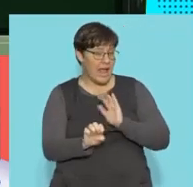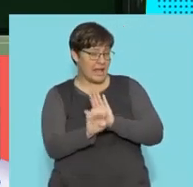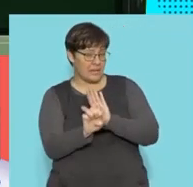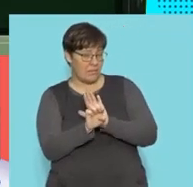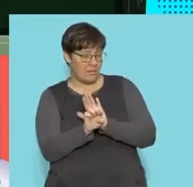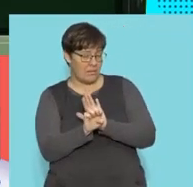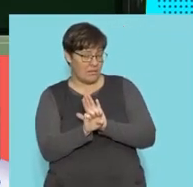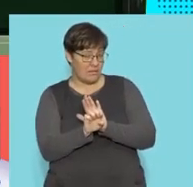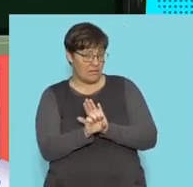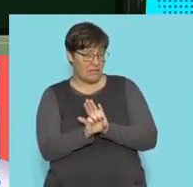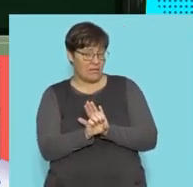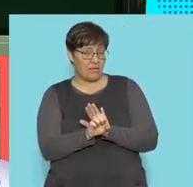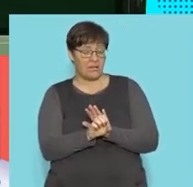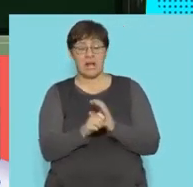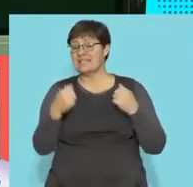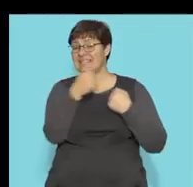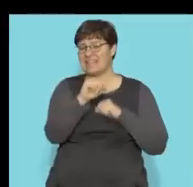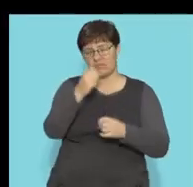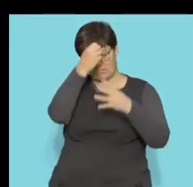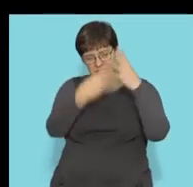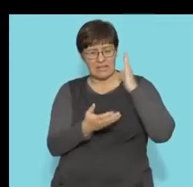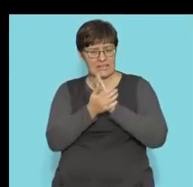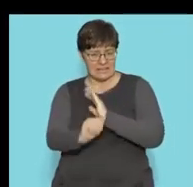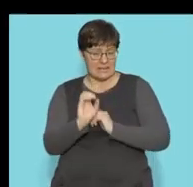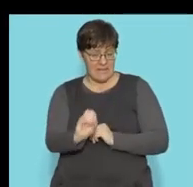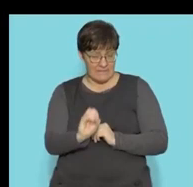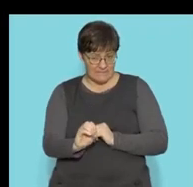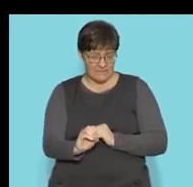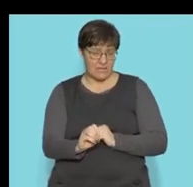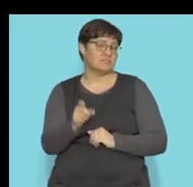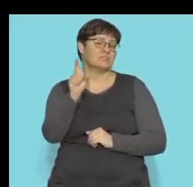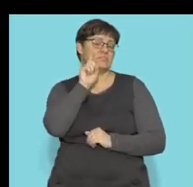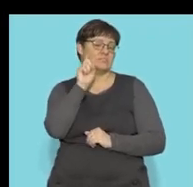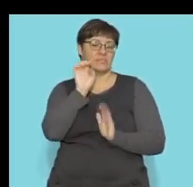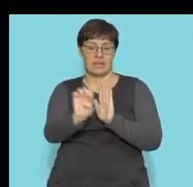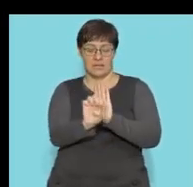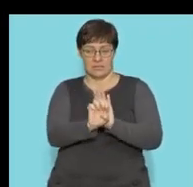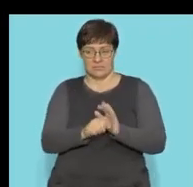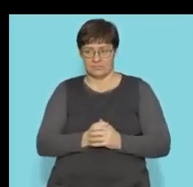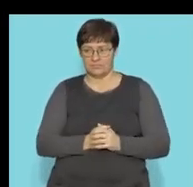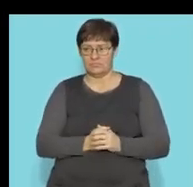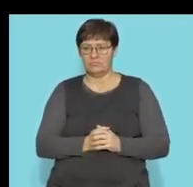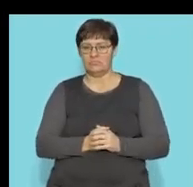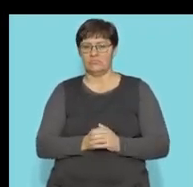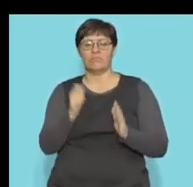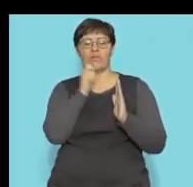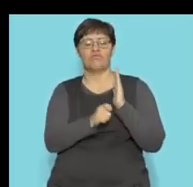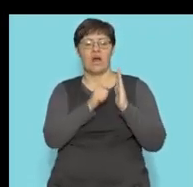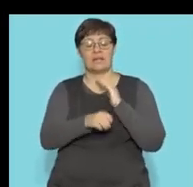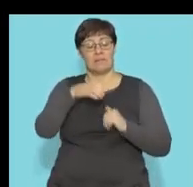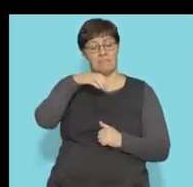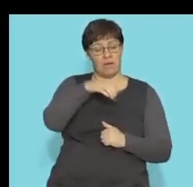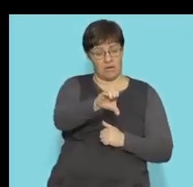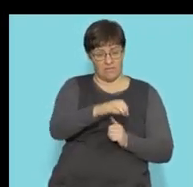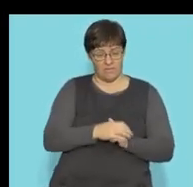got all those strategies and skills down? Let's look at an example. Write a paragraph in